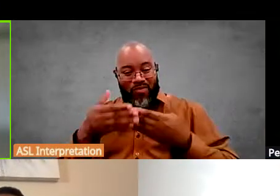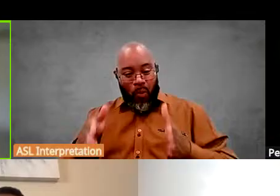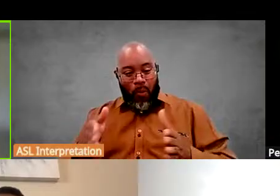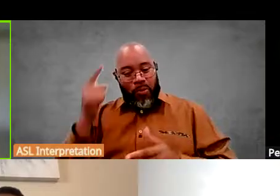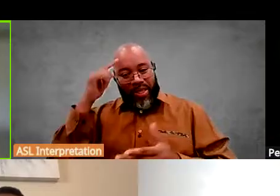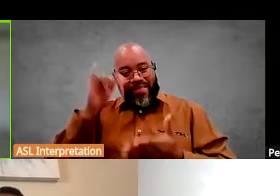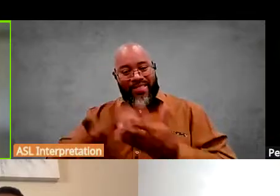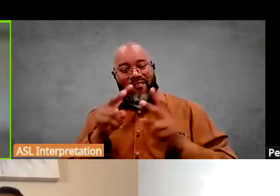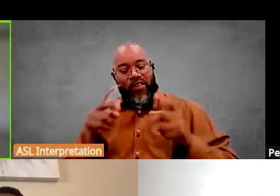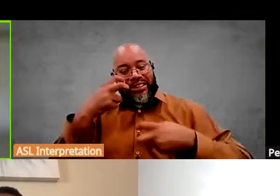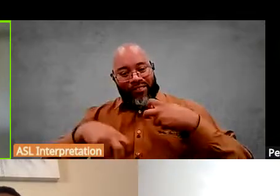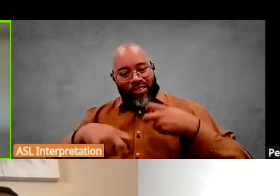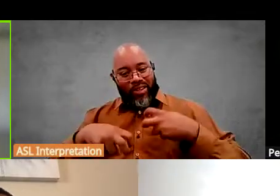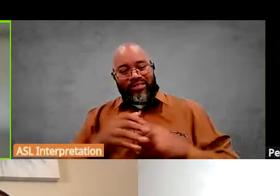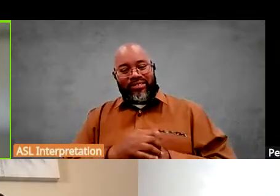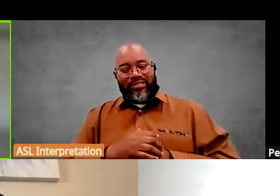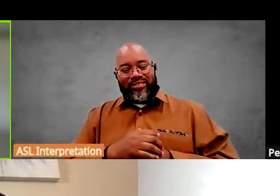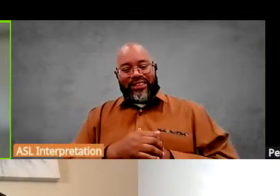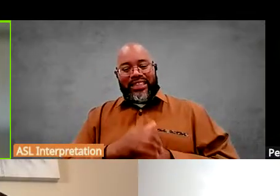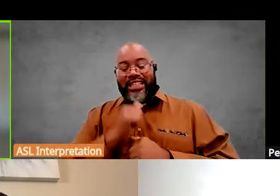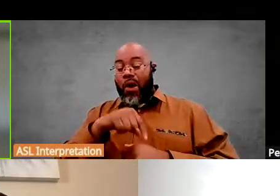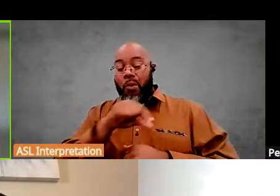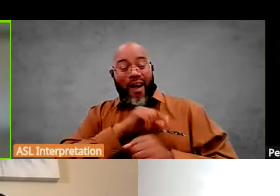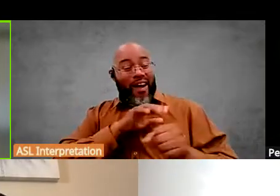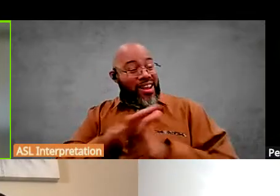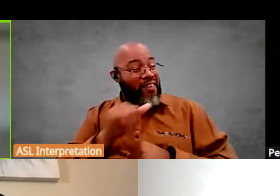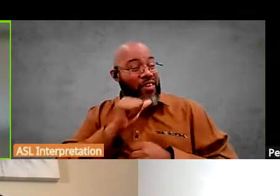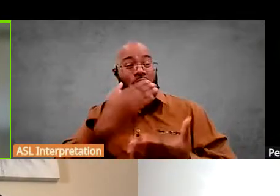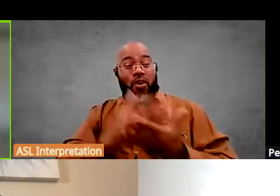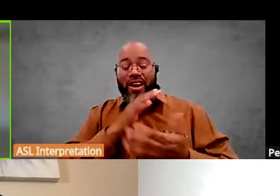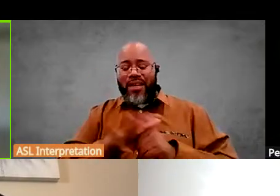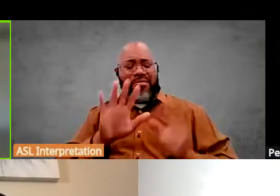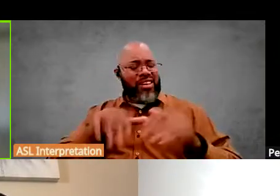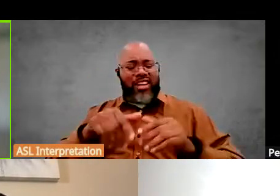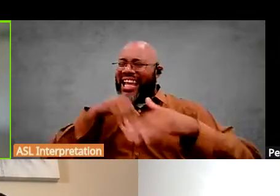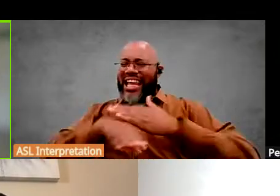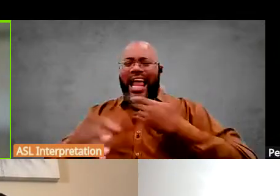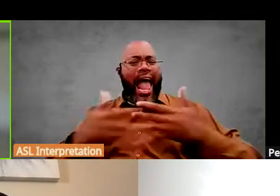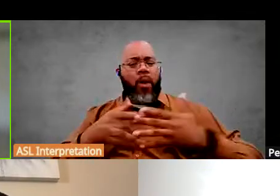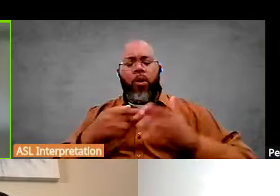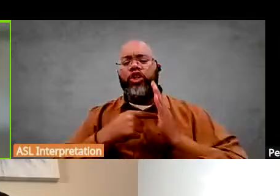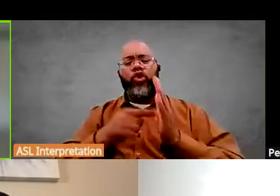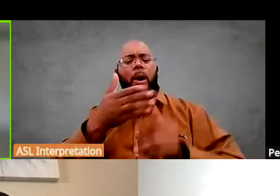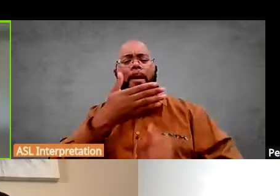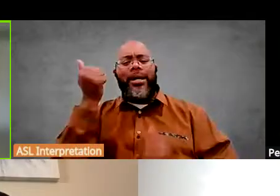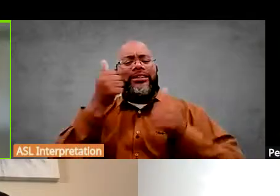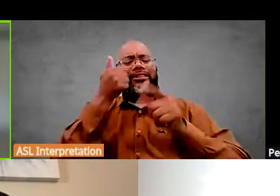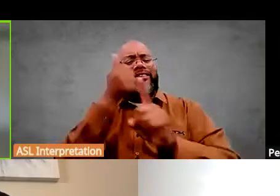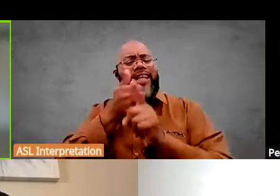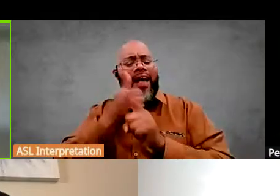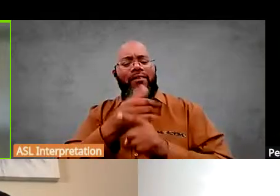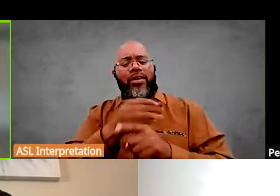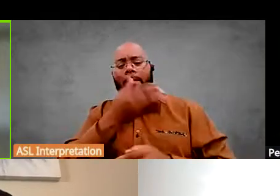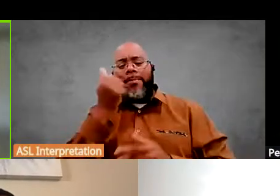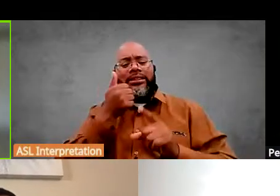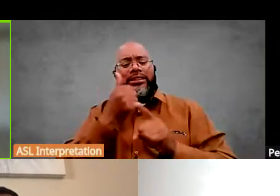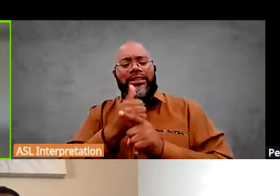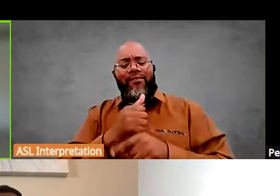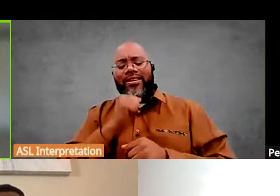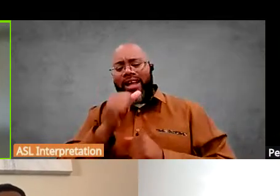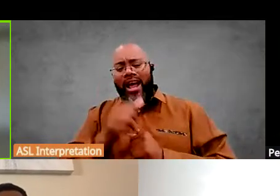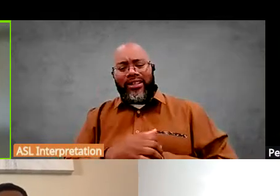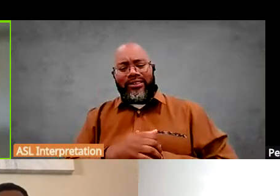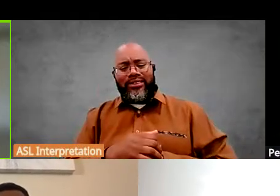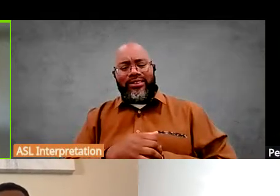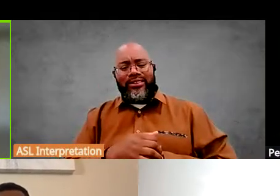very difficult, you're not qualified enough, you're not good enough. Go in and show your best self. And your best self is not being